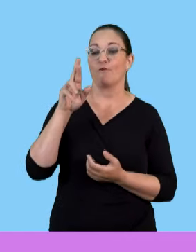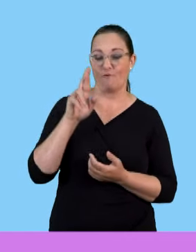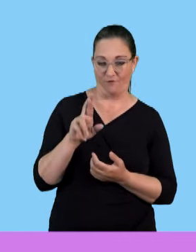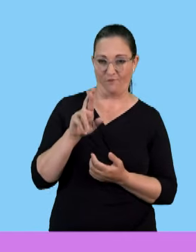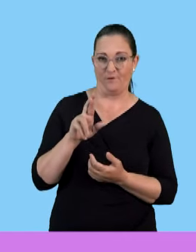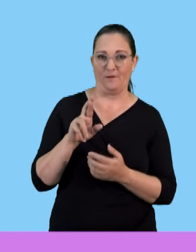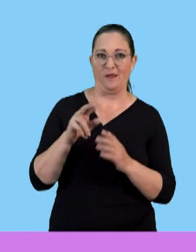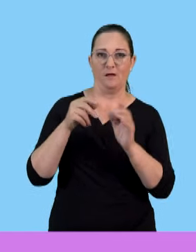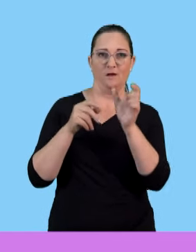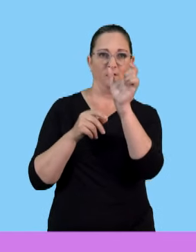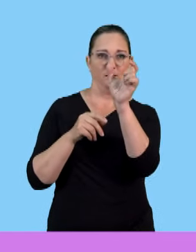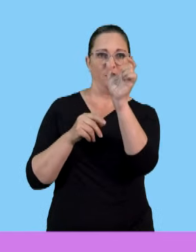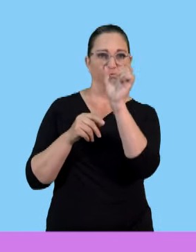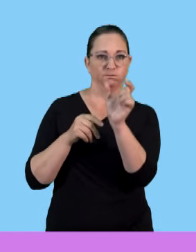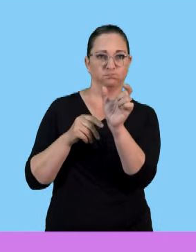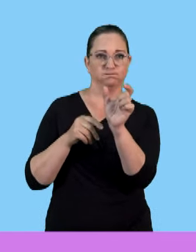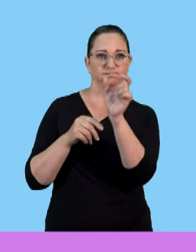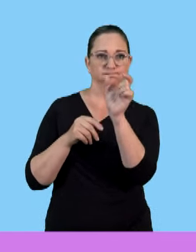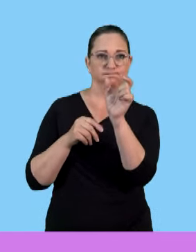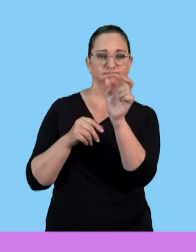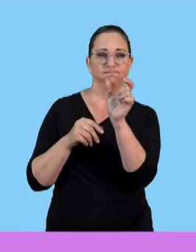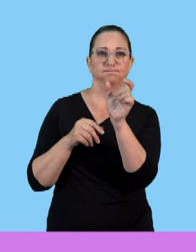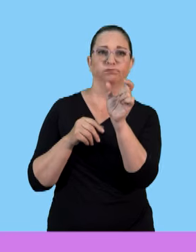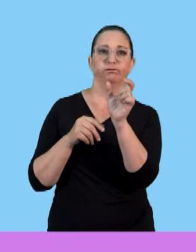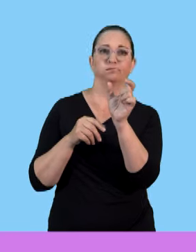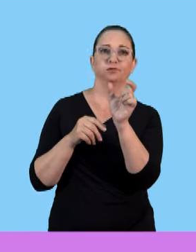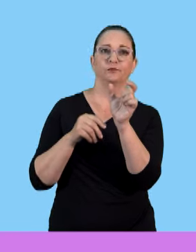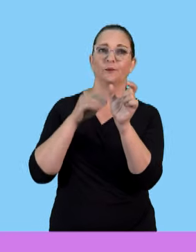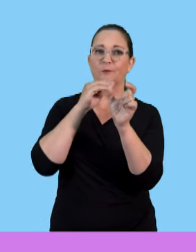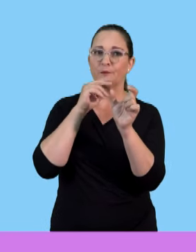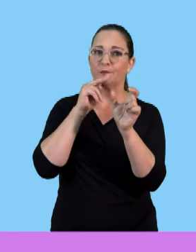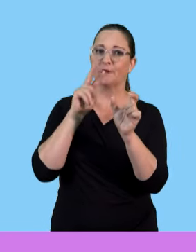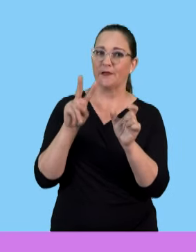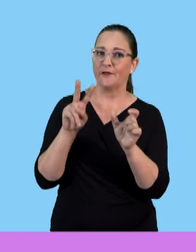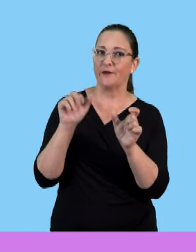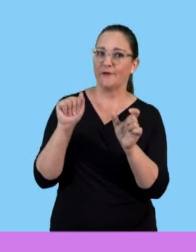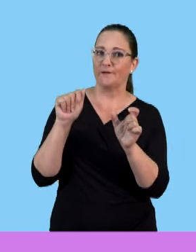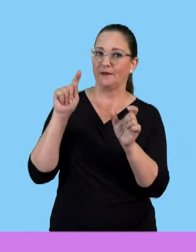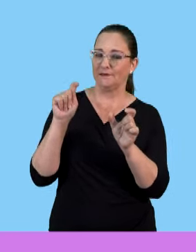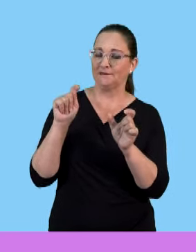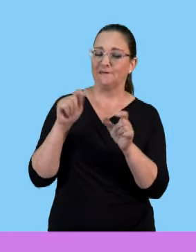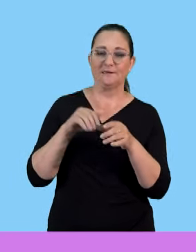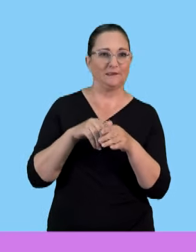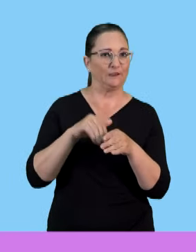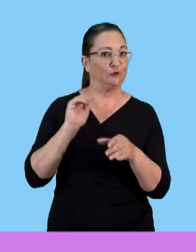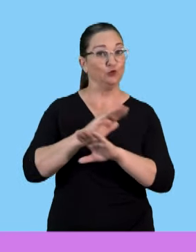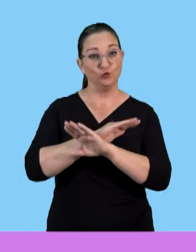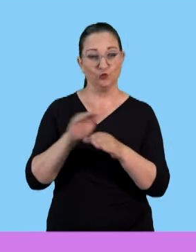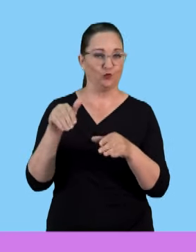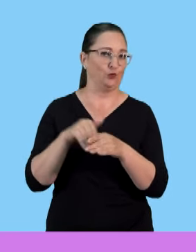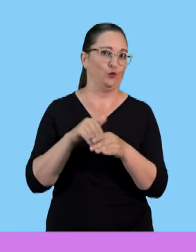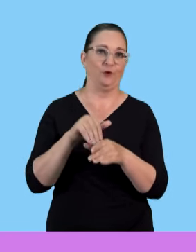rands. Going down, we can also see that it says VAT exclusive, meaning all these costs does not